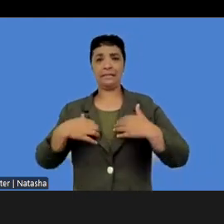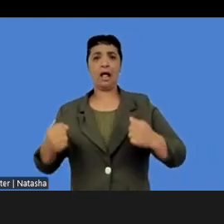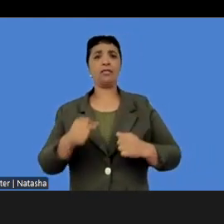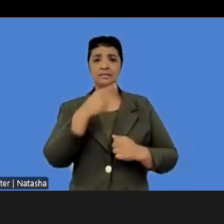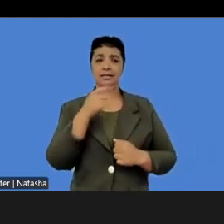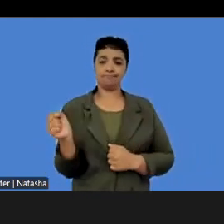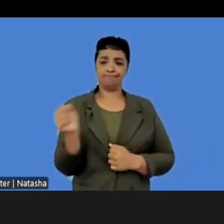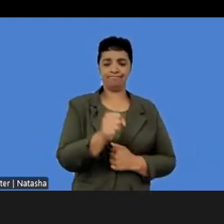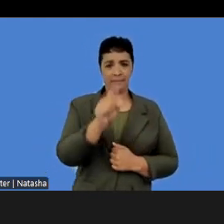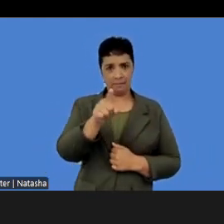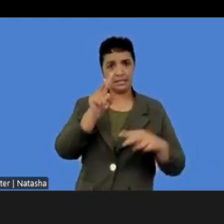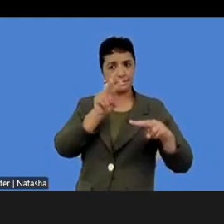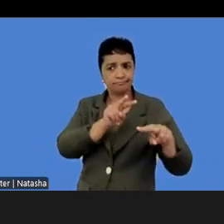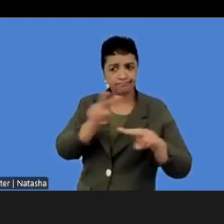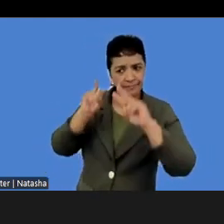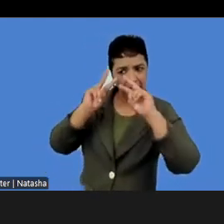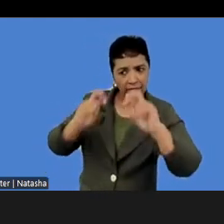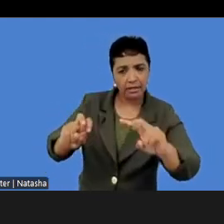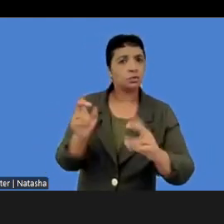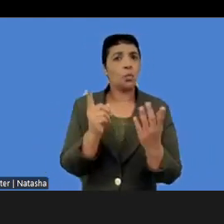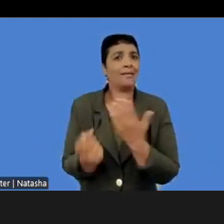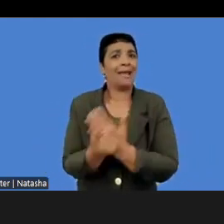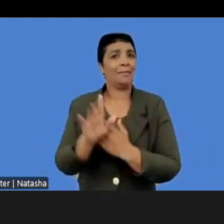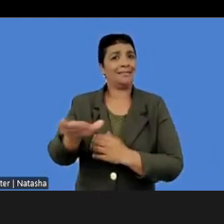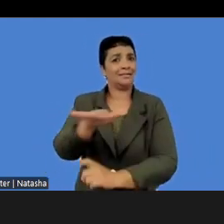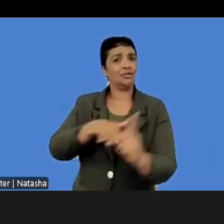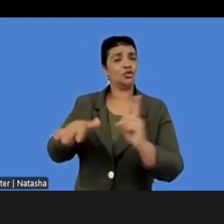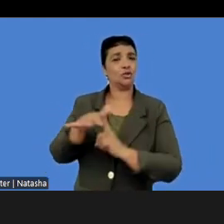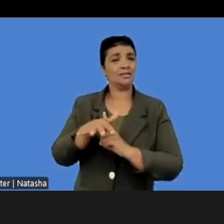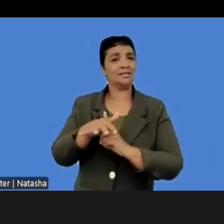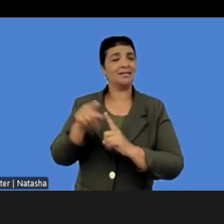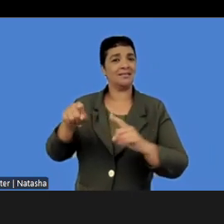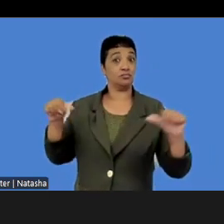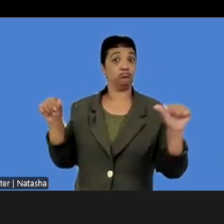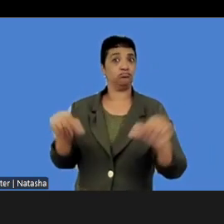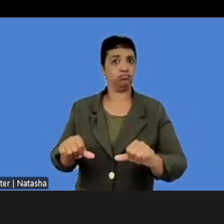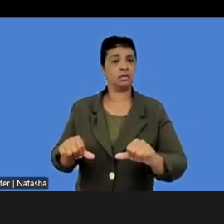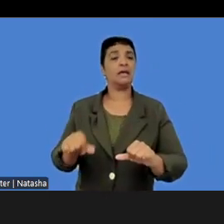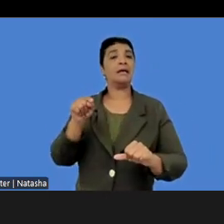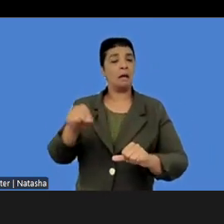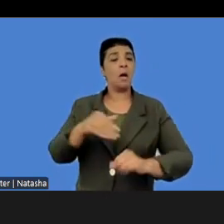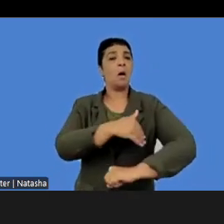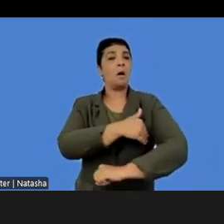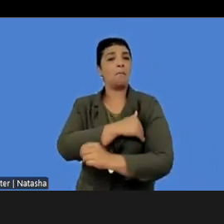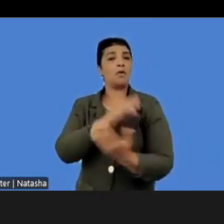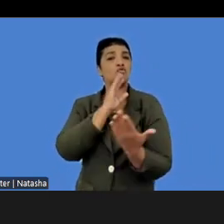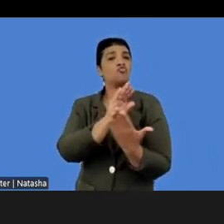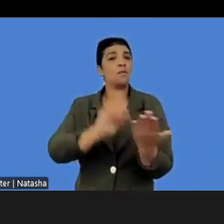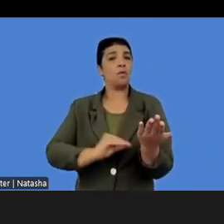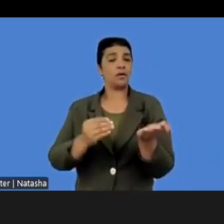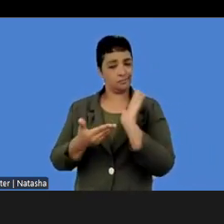investigation into the Life Esidimeni tragedy, which then resulted in the Ombud issuing a